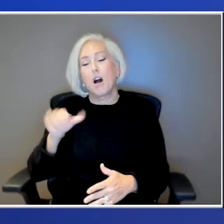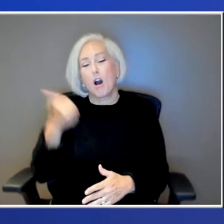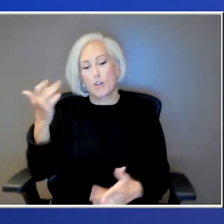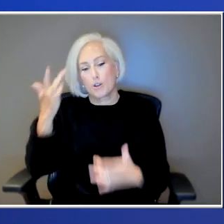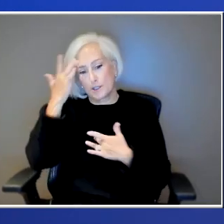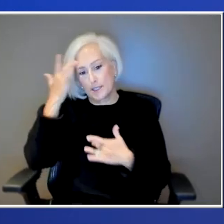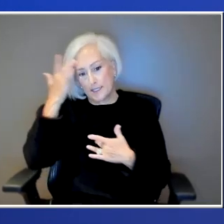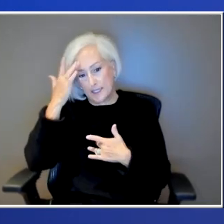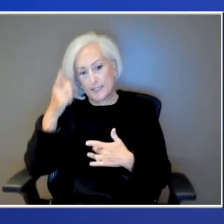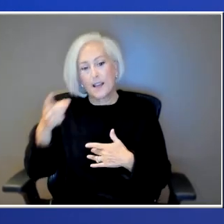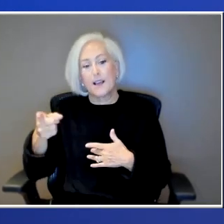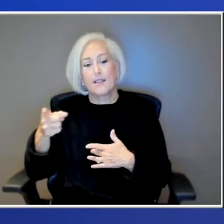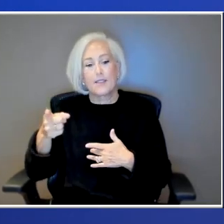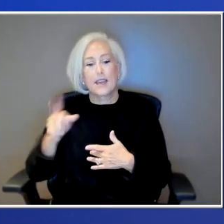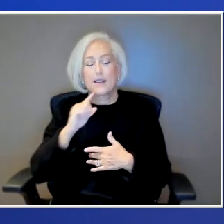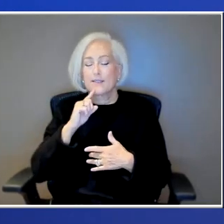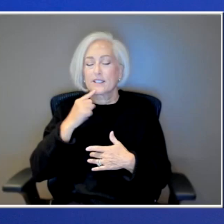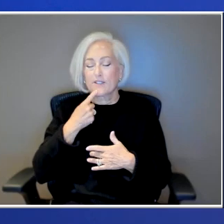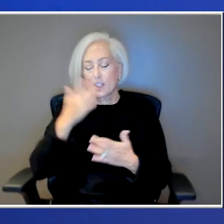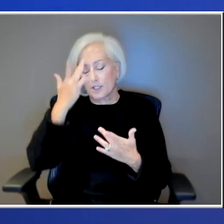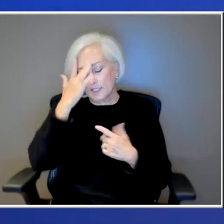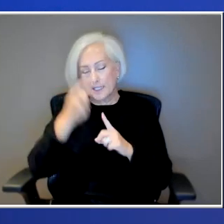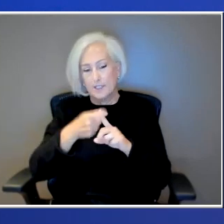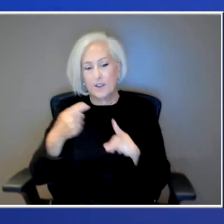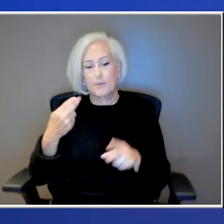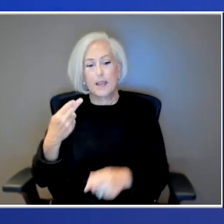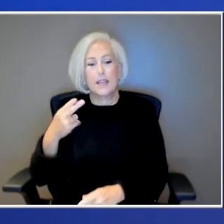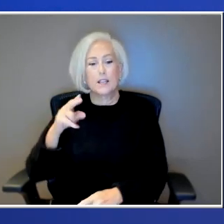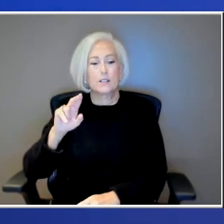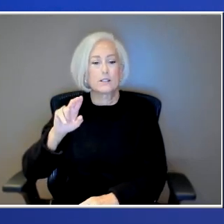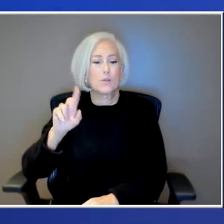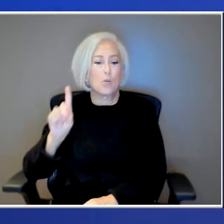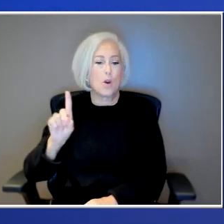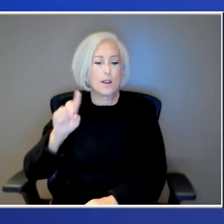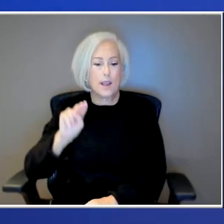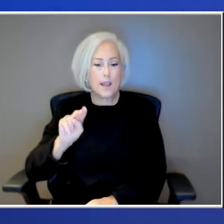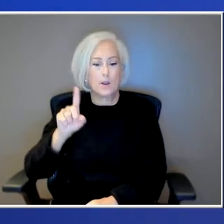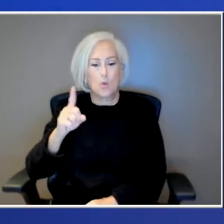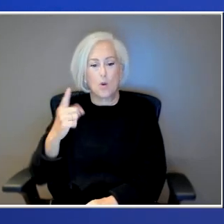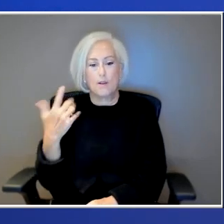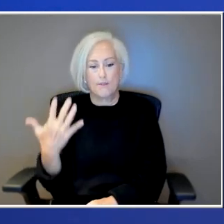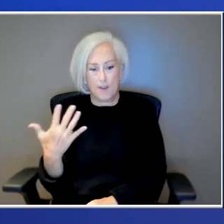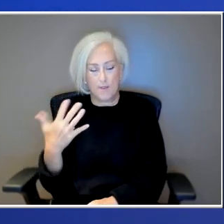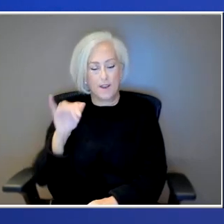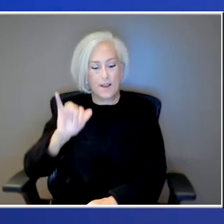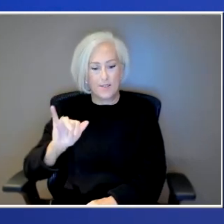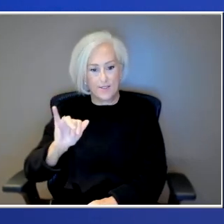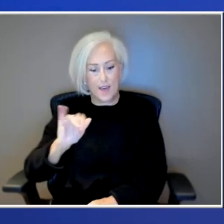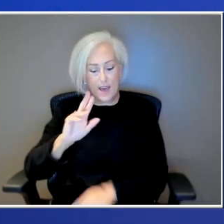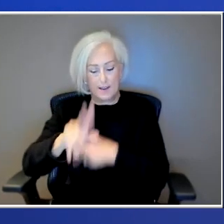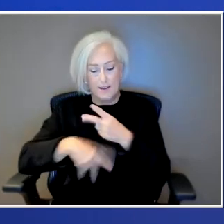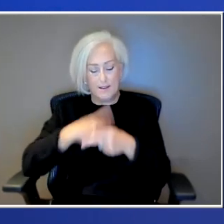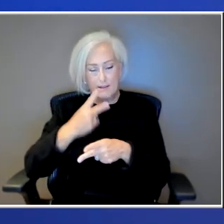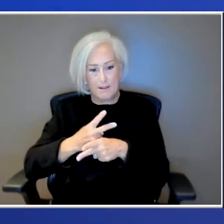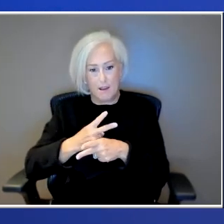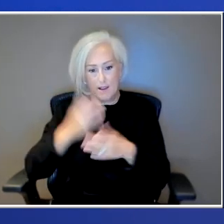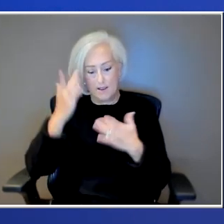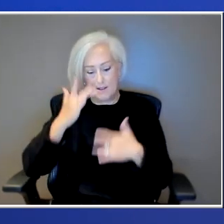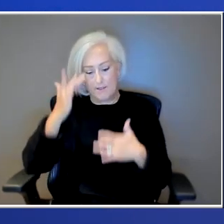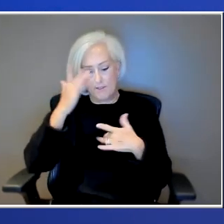H5N1 influenza. And what they were able to find is that this genotype, this certain virus, was from the